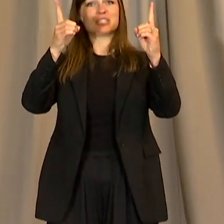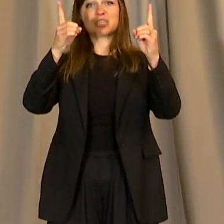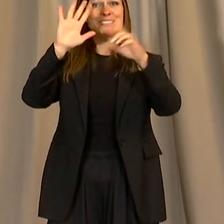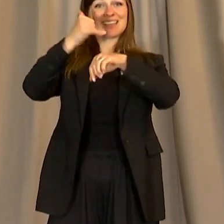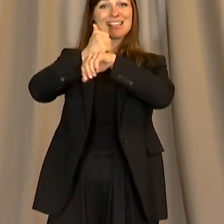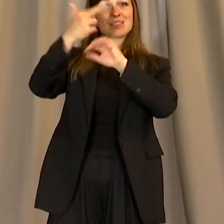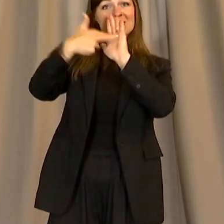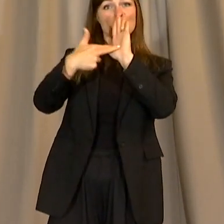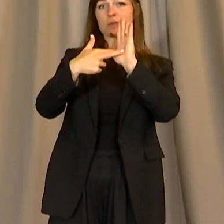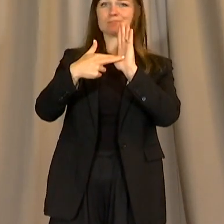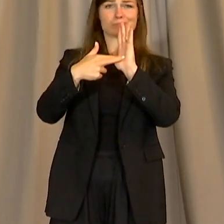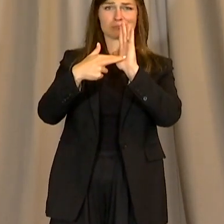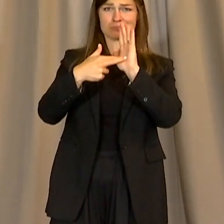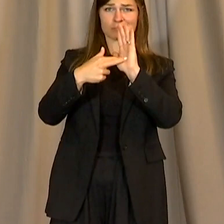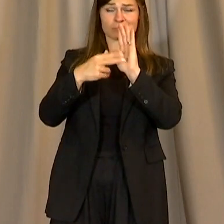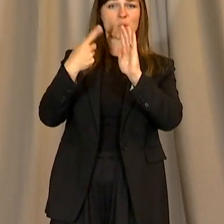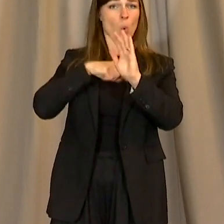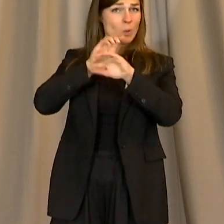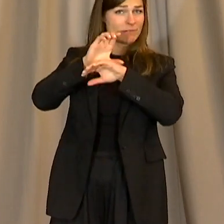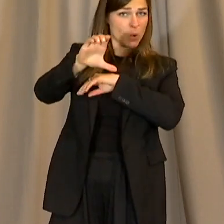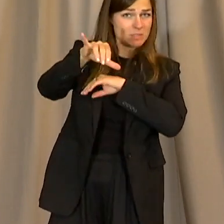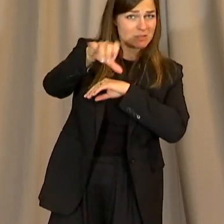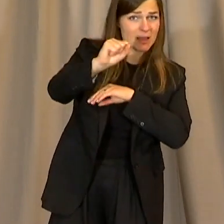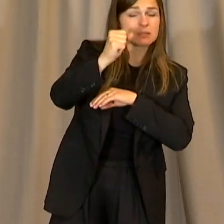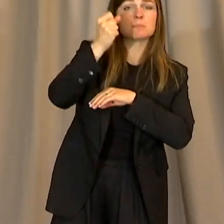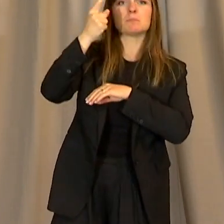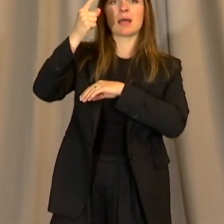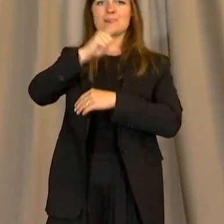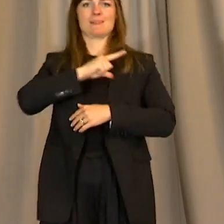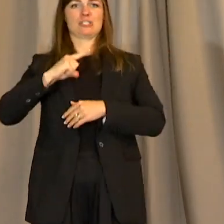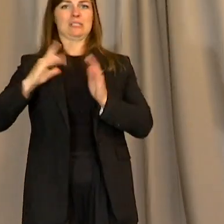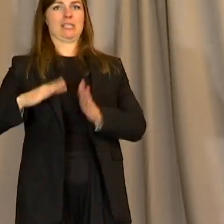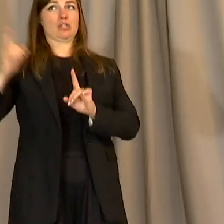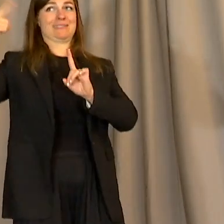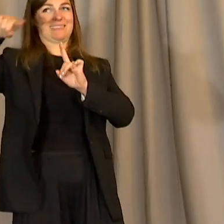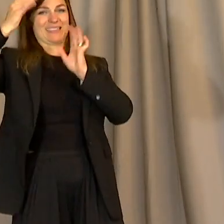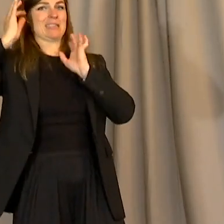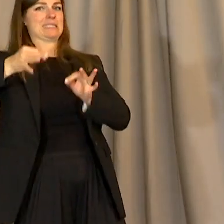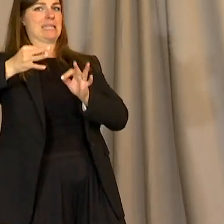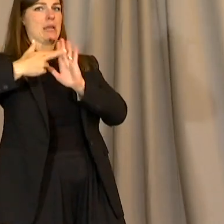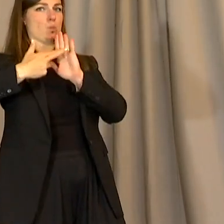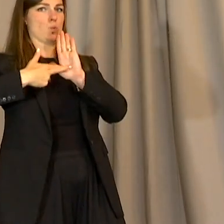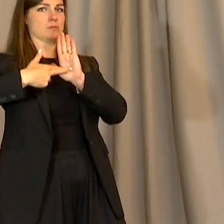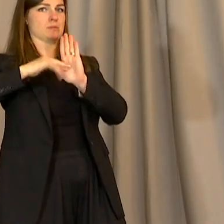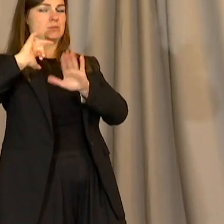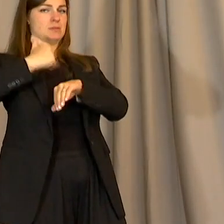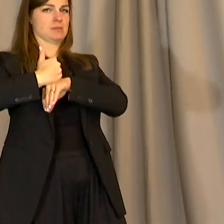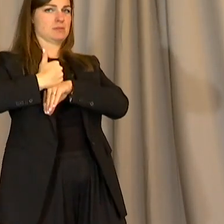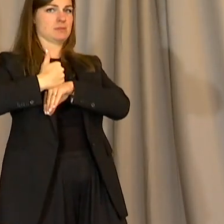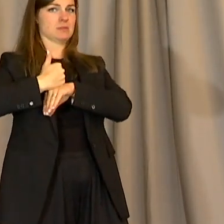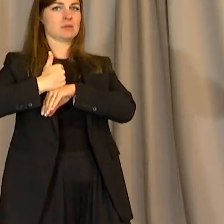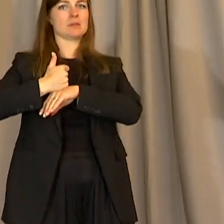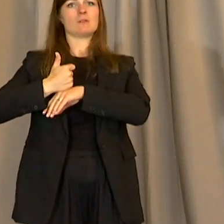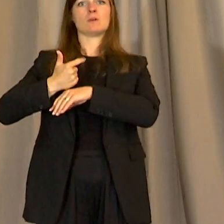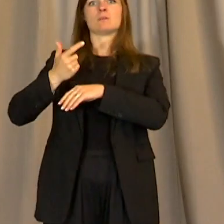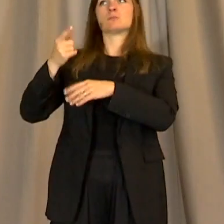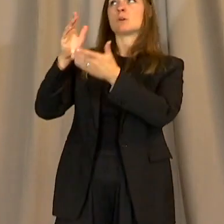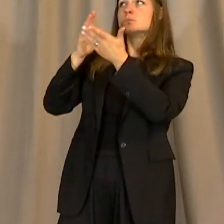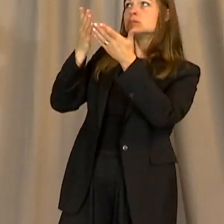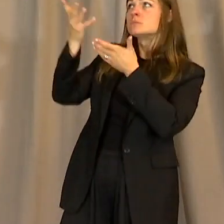rules. We enforce them. The legislators do. So appealing to legislators